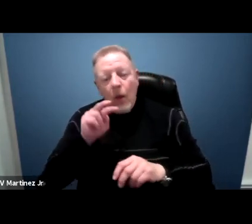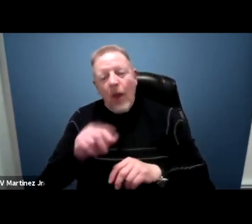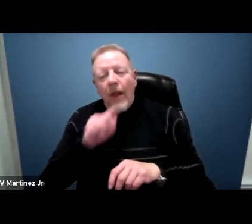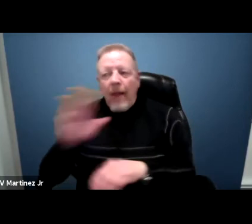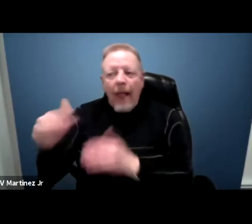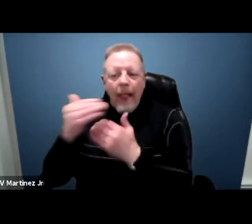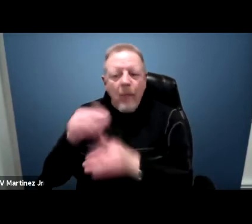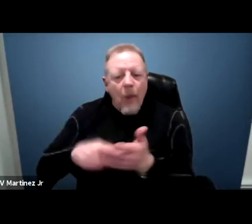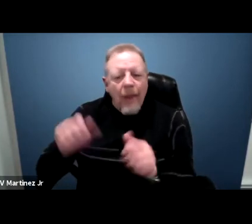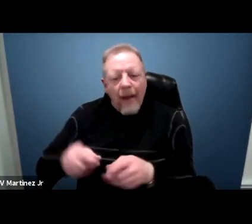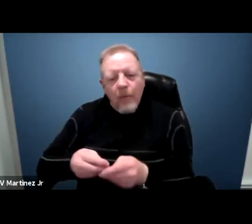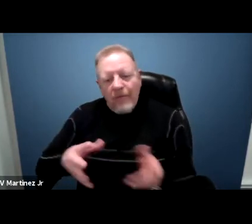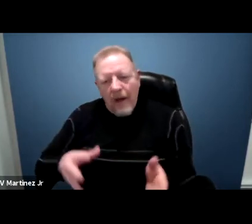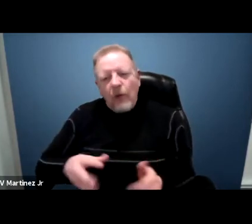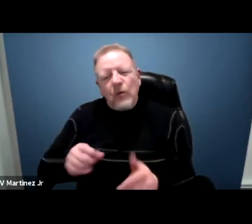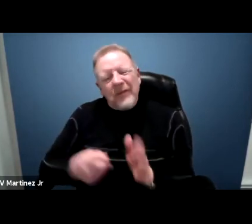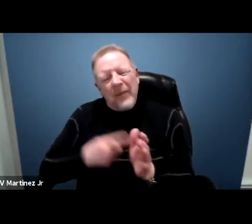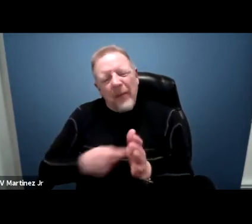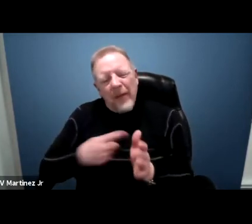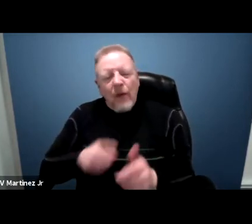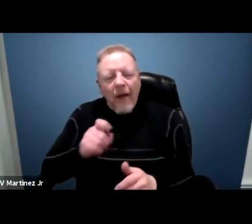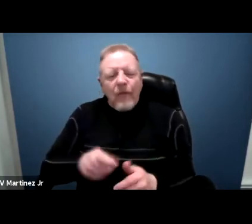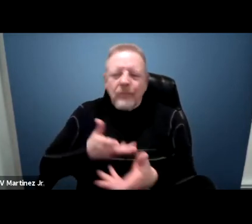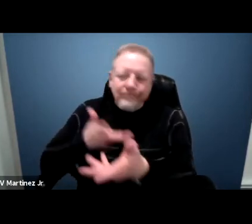and what they can provide. So sometimes there are